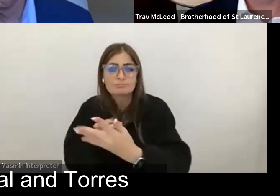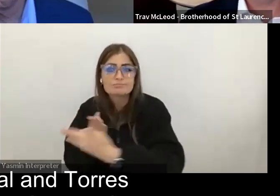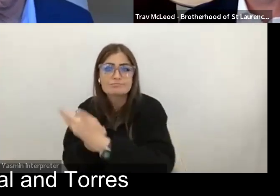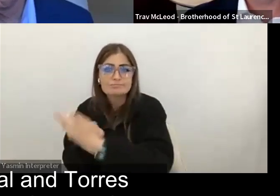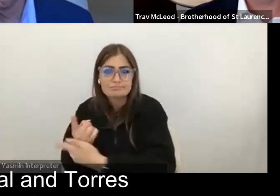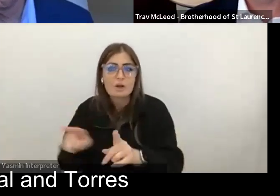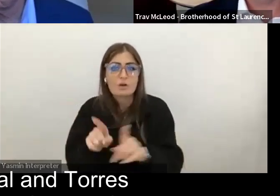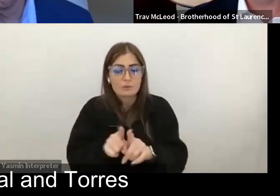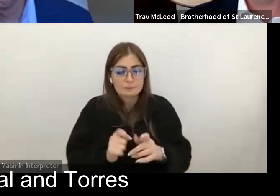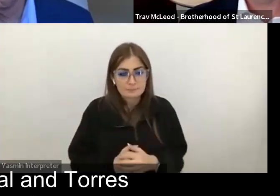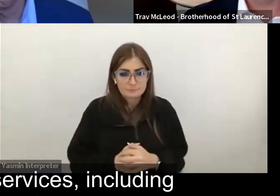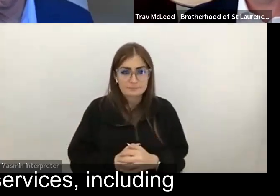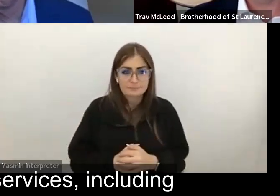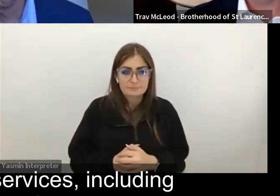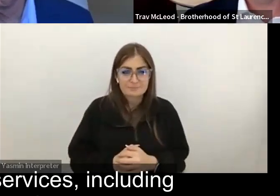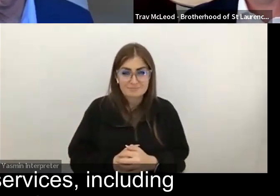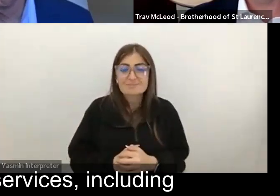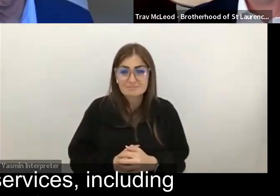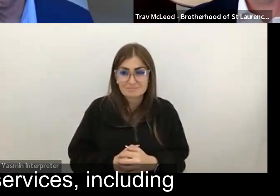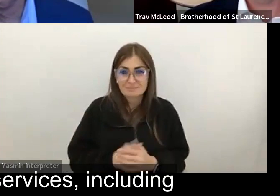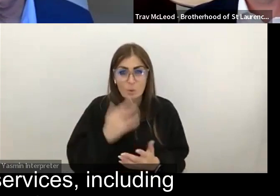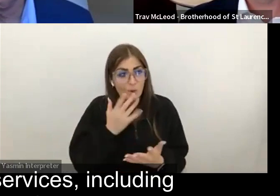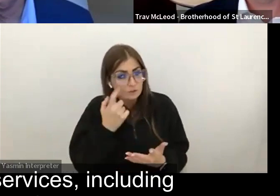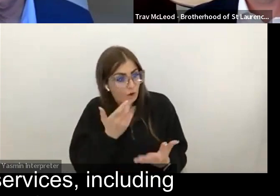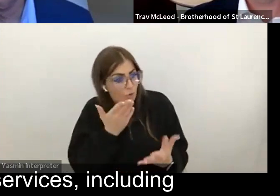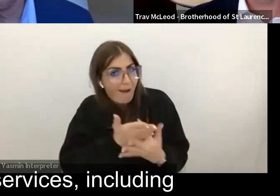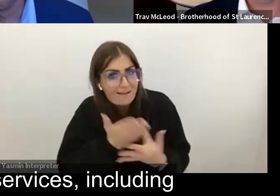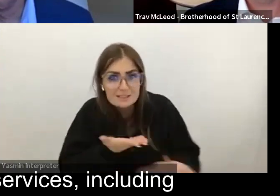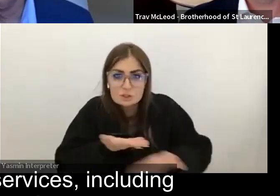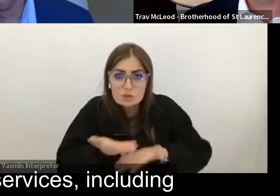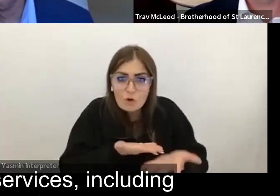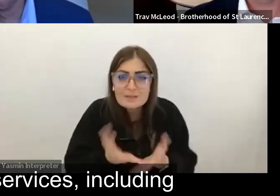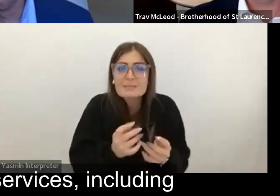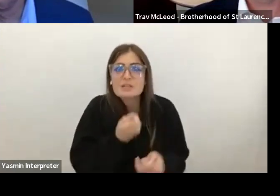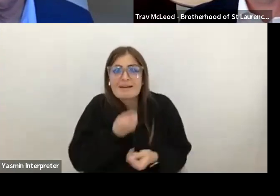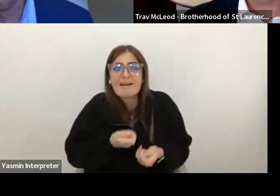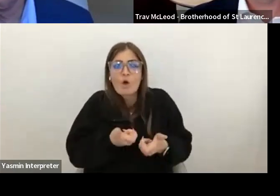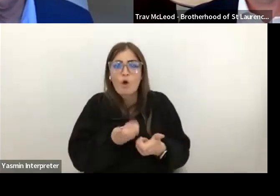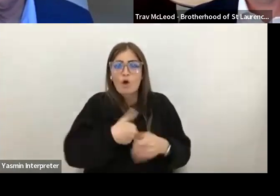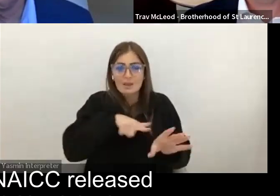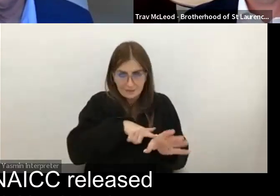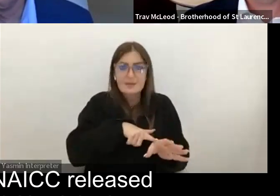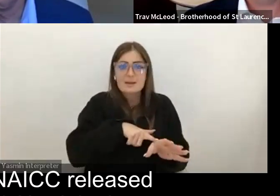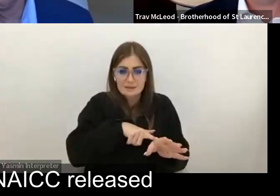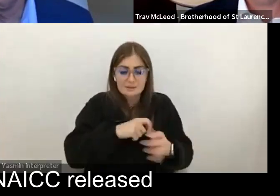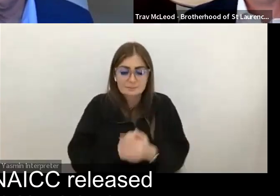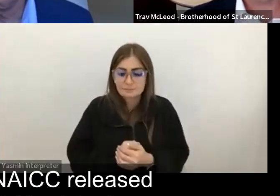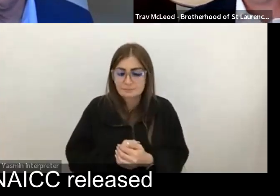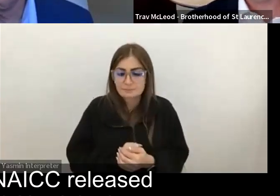Islander people experience when accessing services, including those in the early years. In